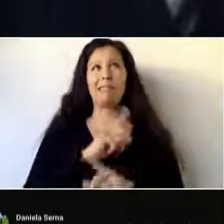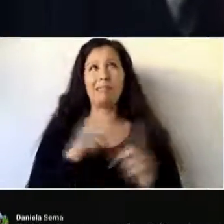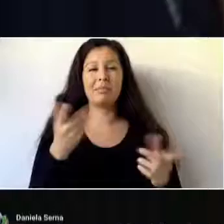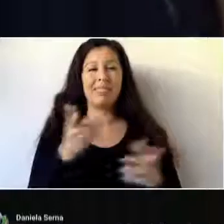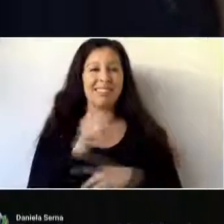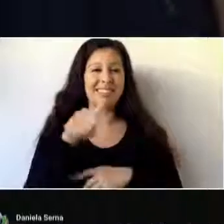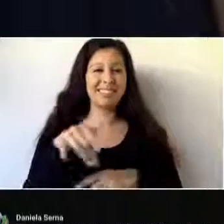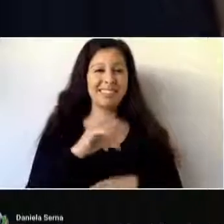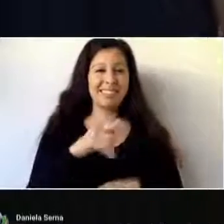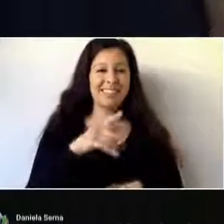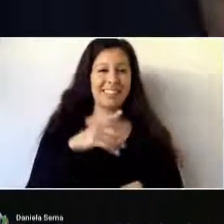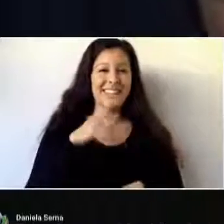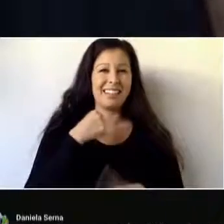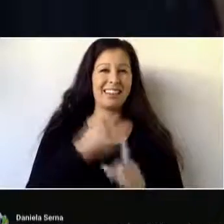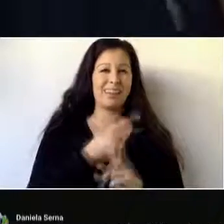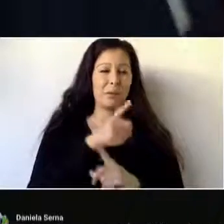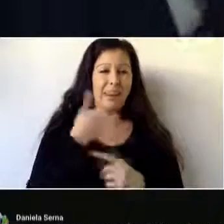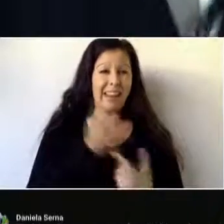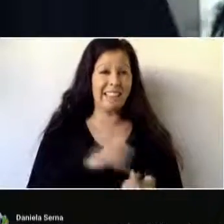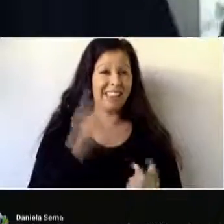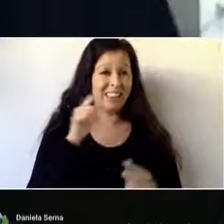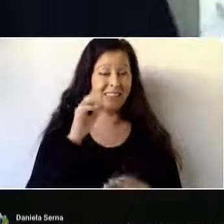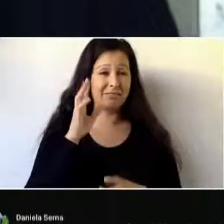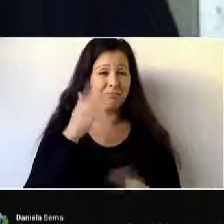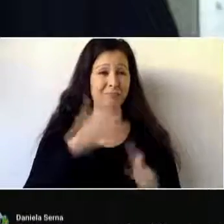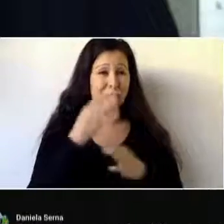sure that it is affecting things, but do you have anything in the works?